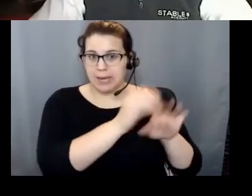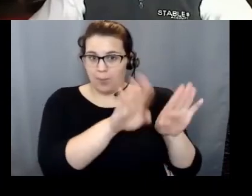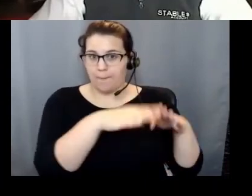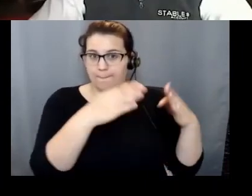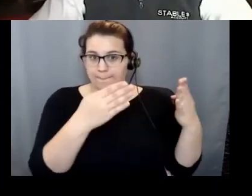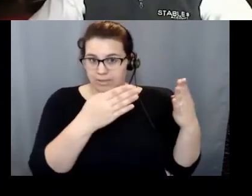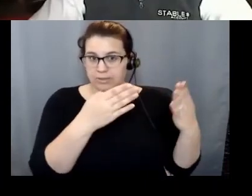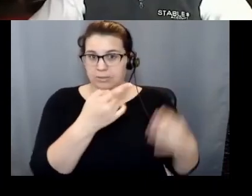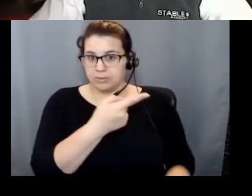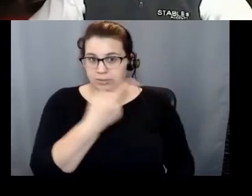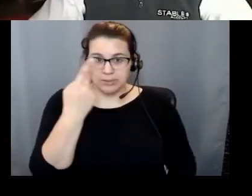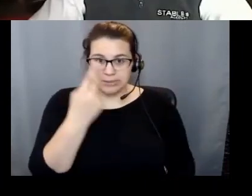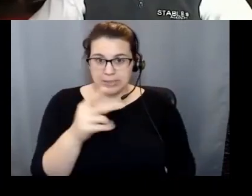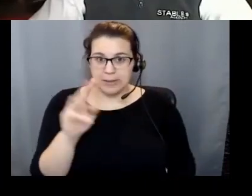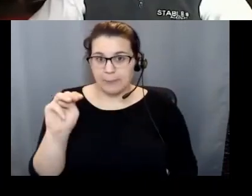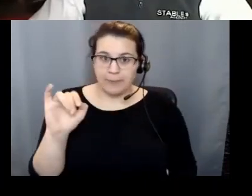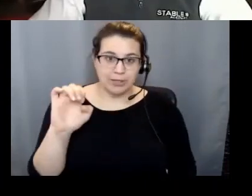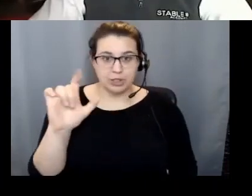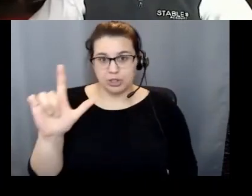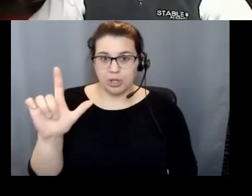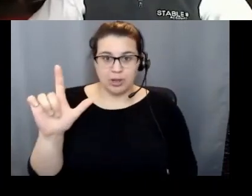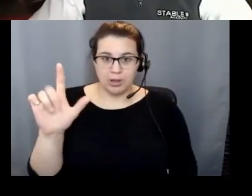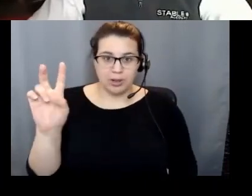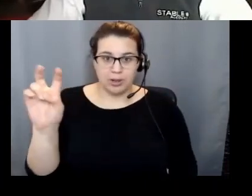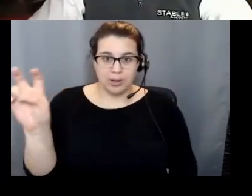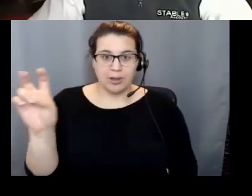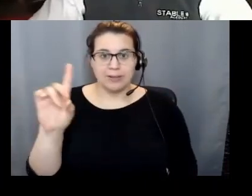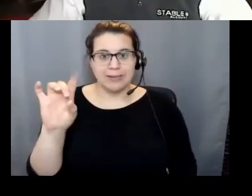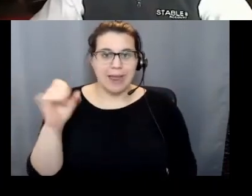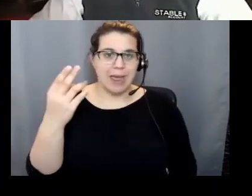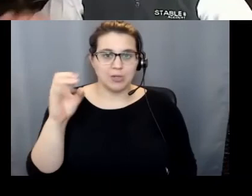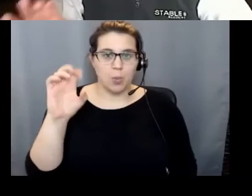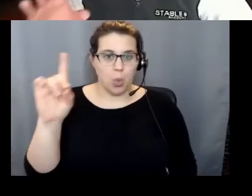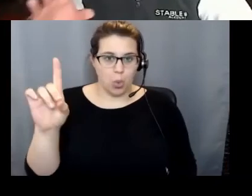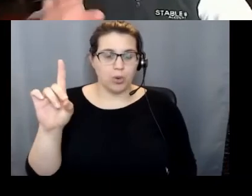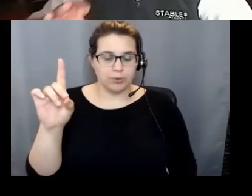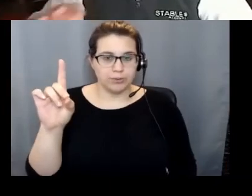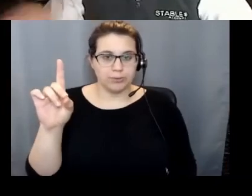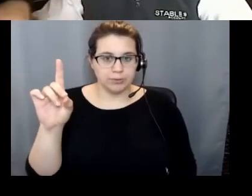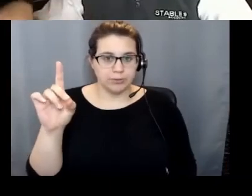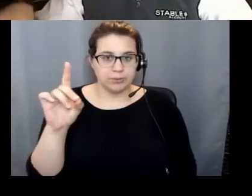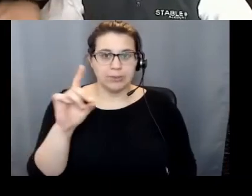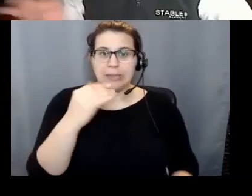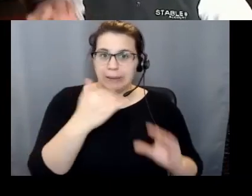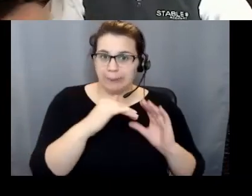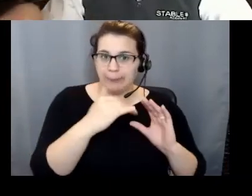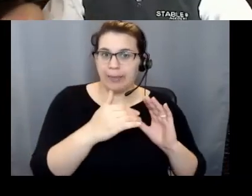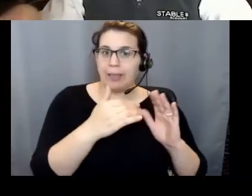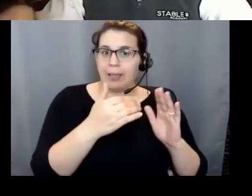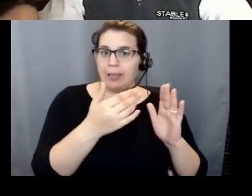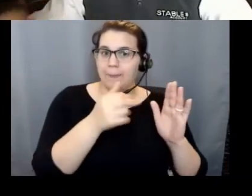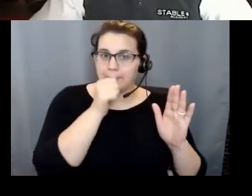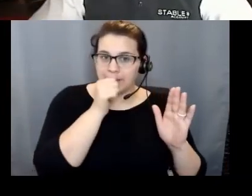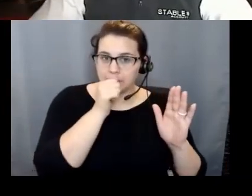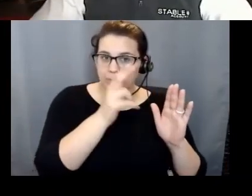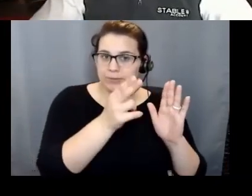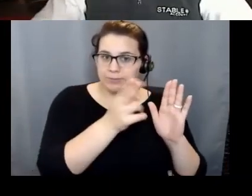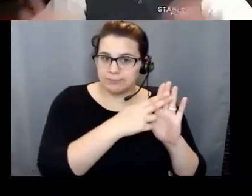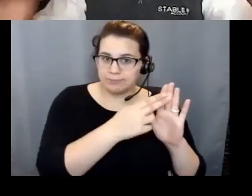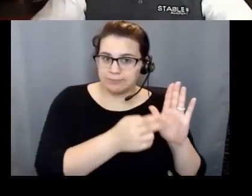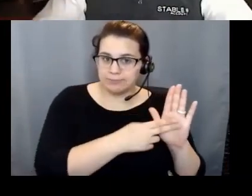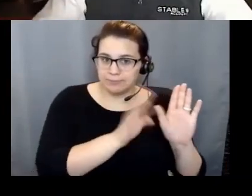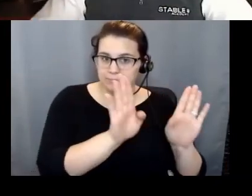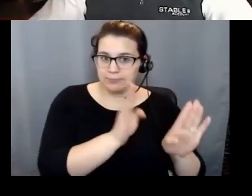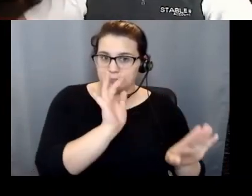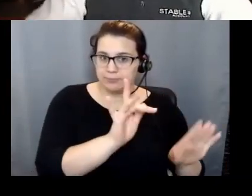here under the title of Mitchell, so this is again the dashboard. You've logged in with your email address and the password you set up, and